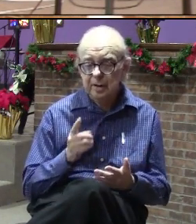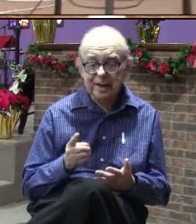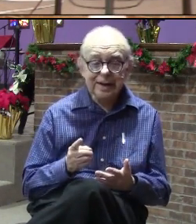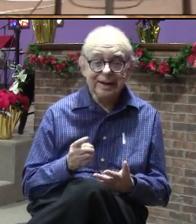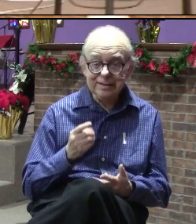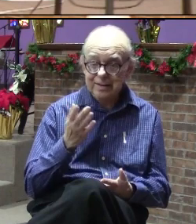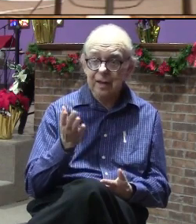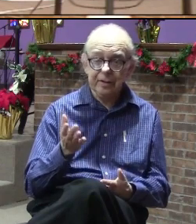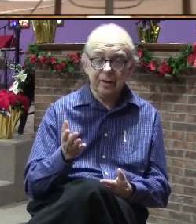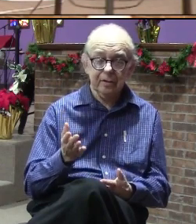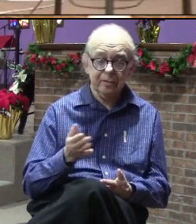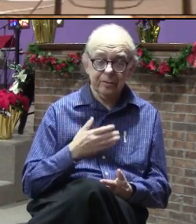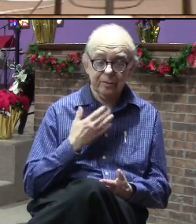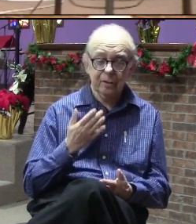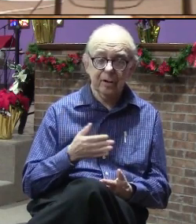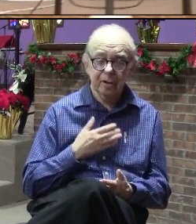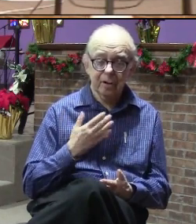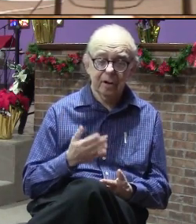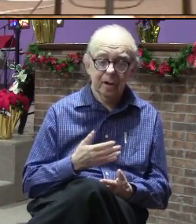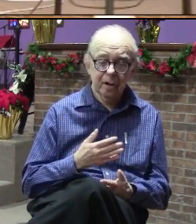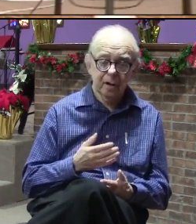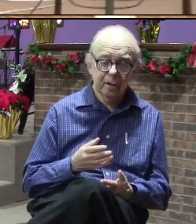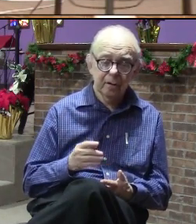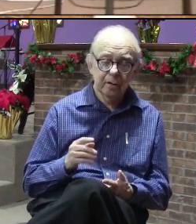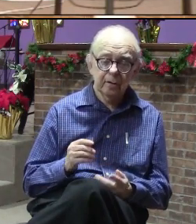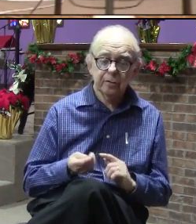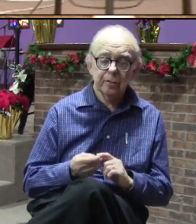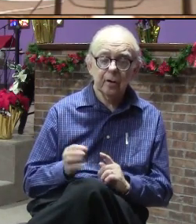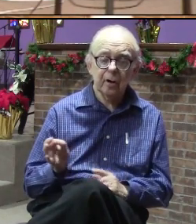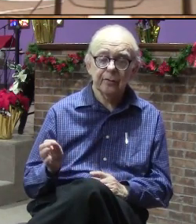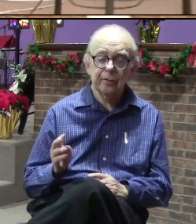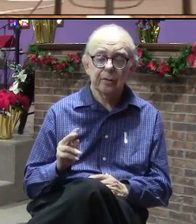there. Turn off the news,